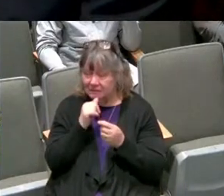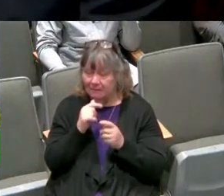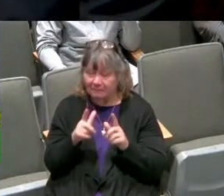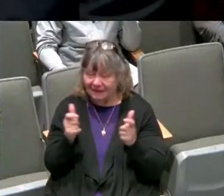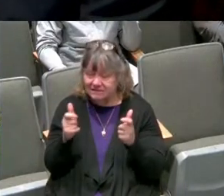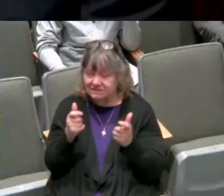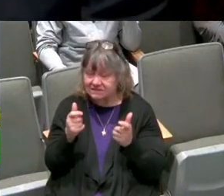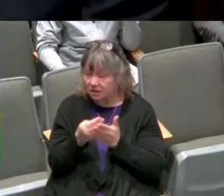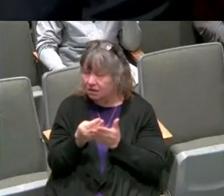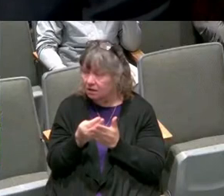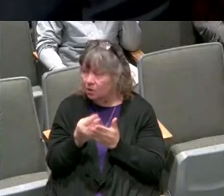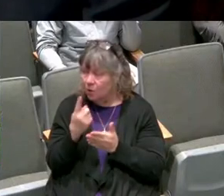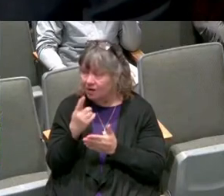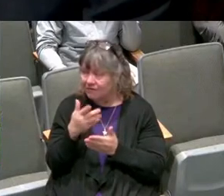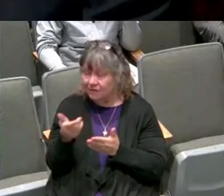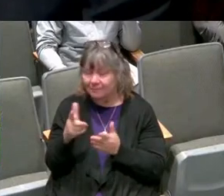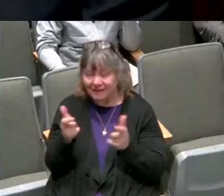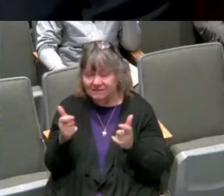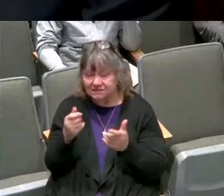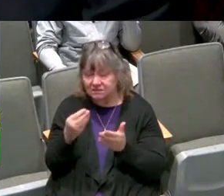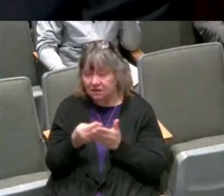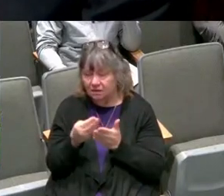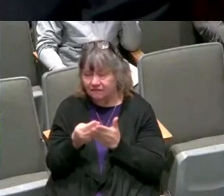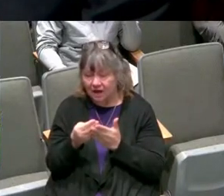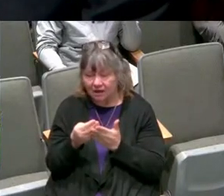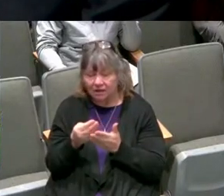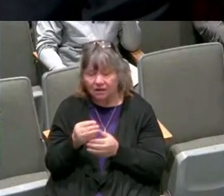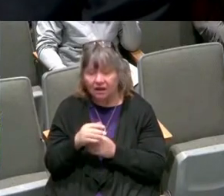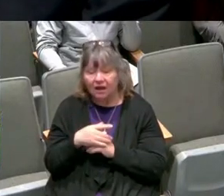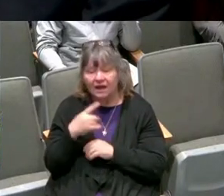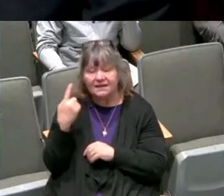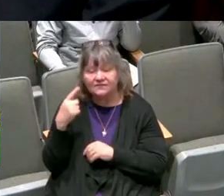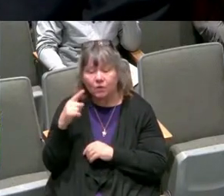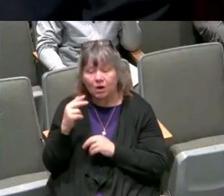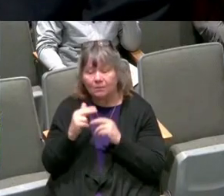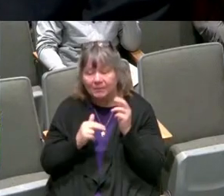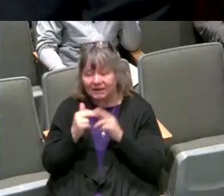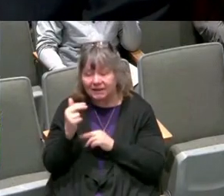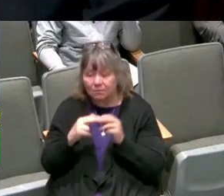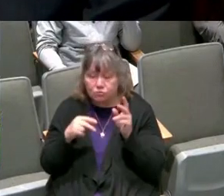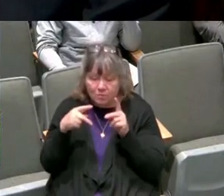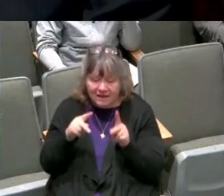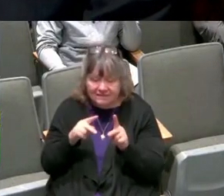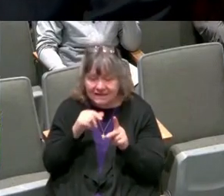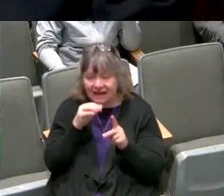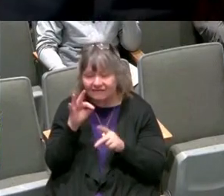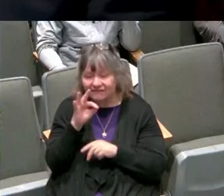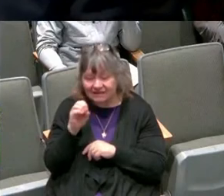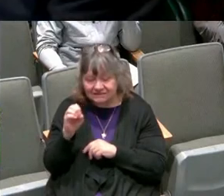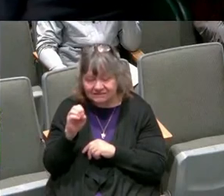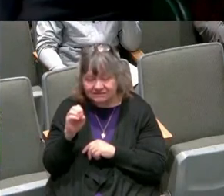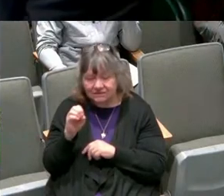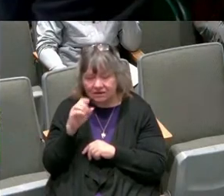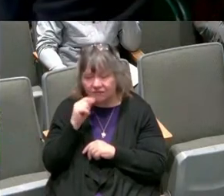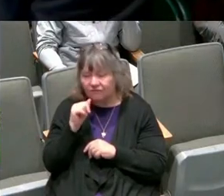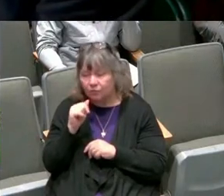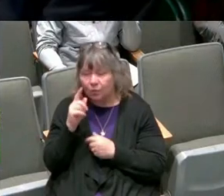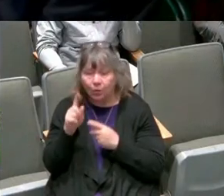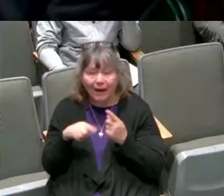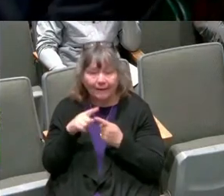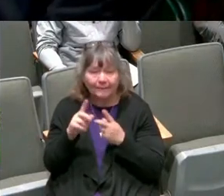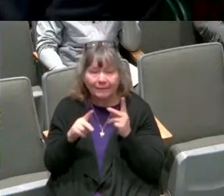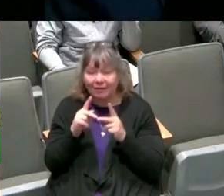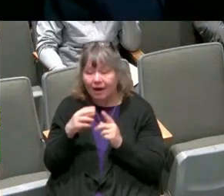fund that one of the largest funds the largest fund here is for building permits and fees that come into the building department when people